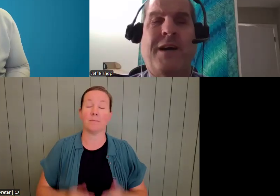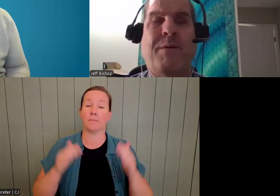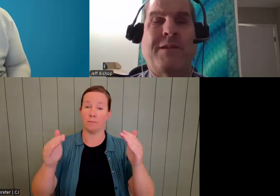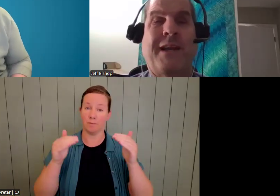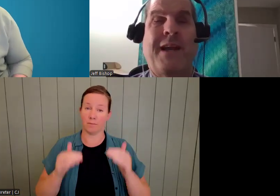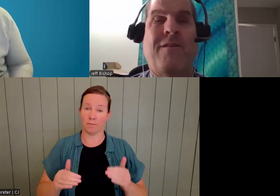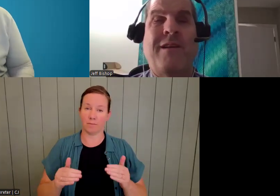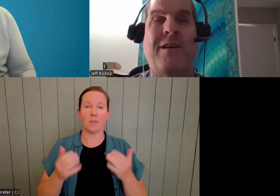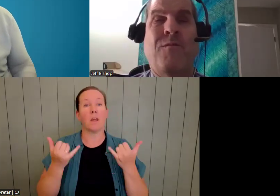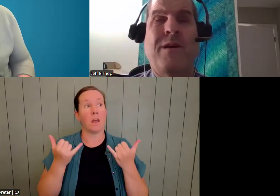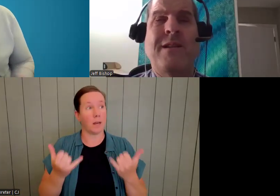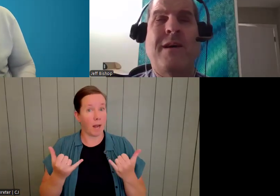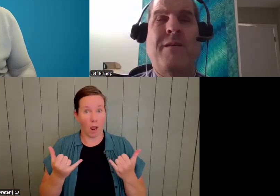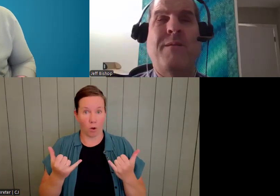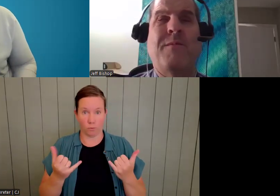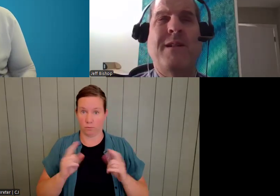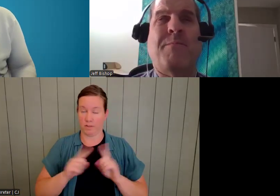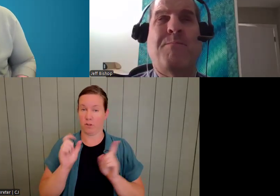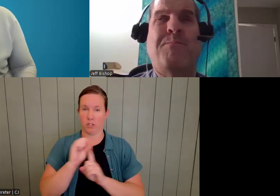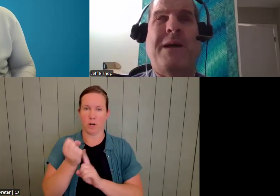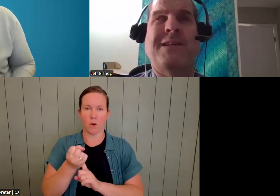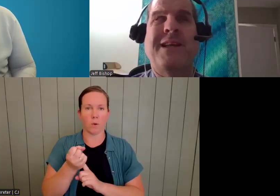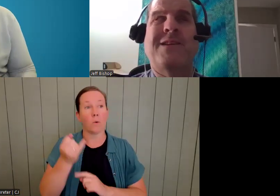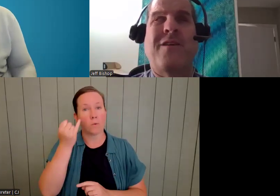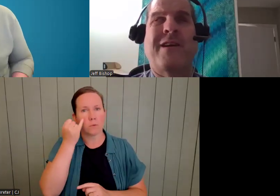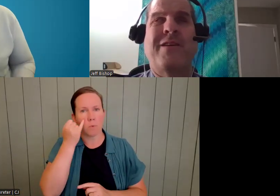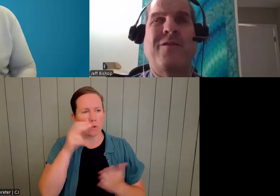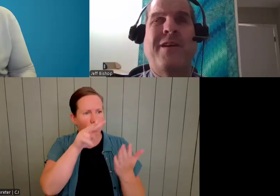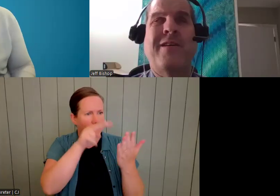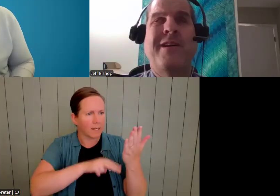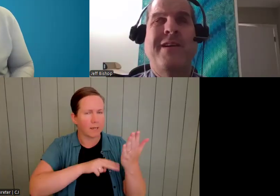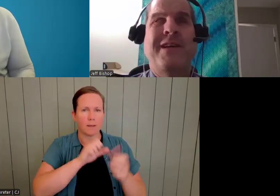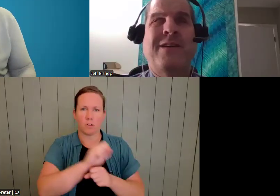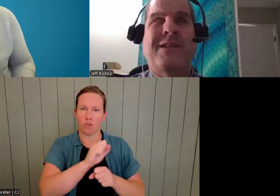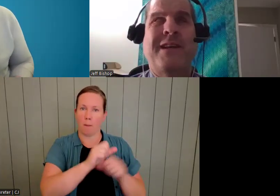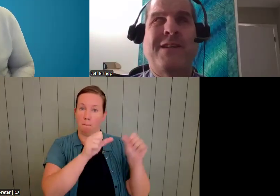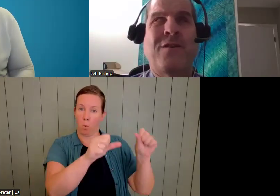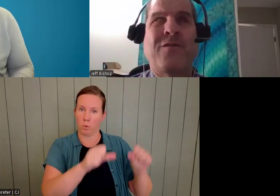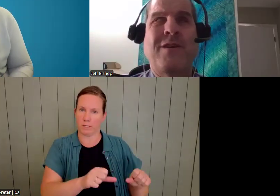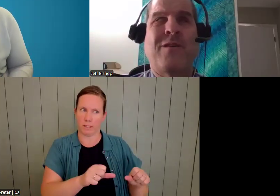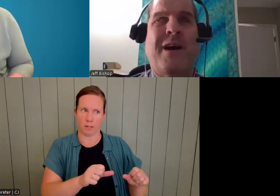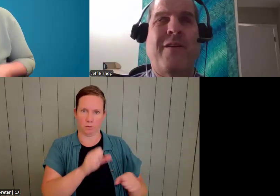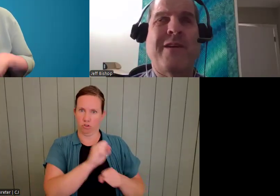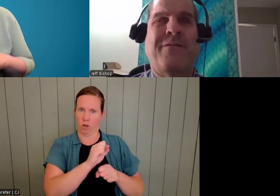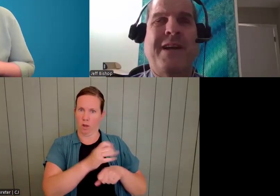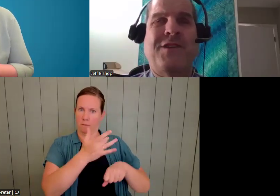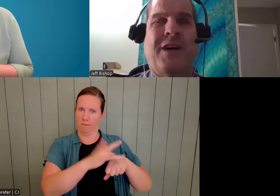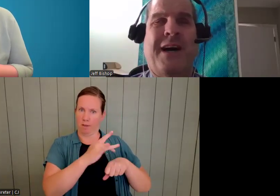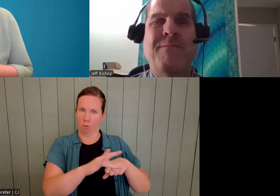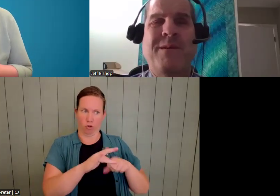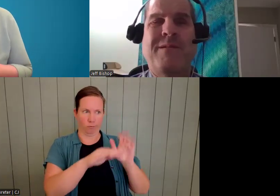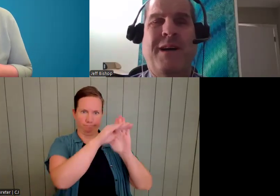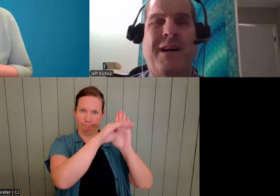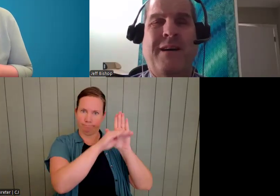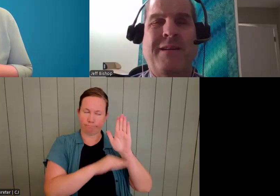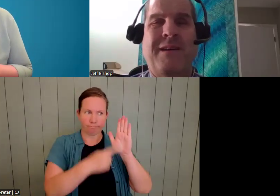understanding the job posting. Now, one of the best things that you're going to do here is you're going to go out and you're going to find a